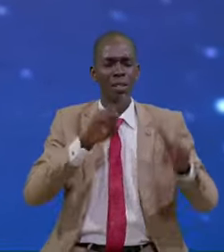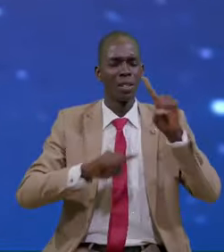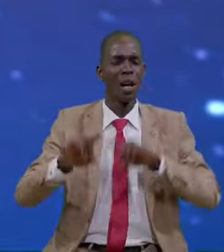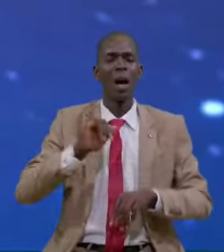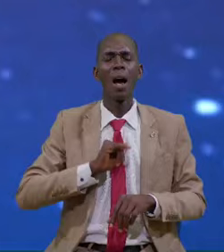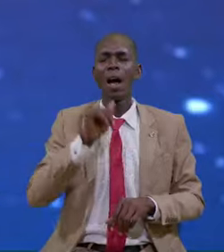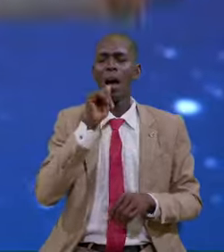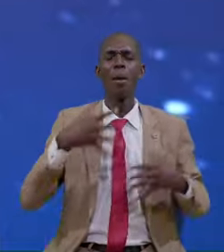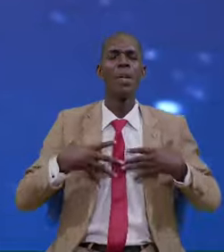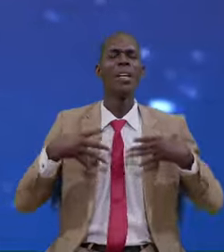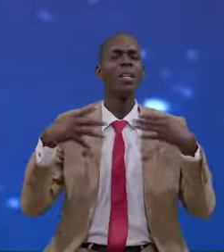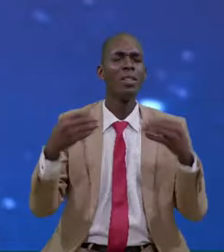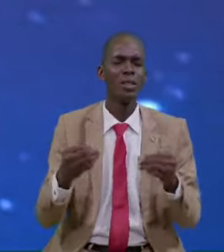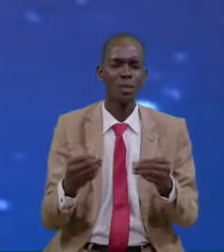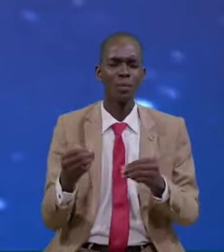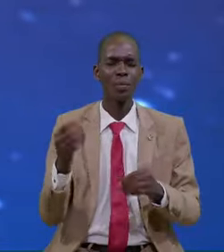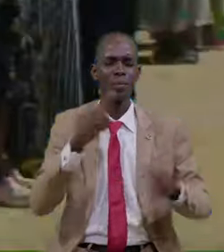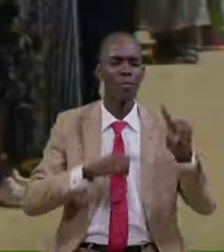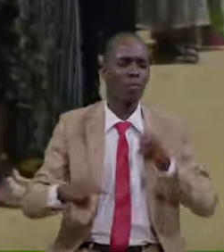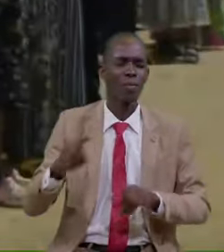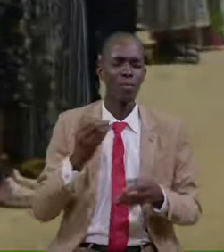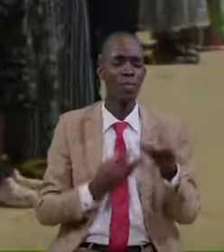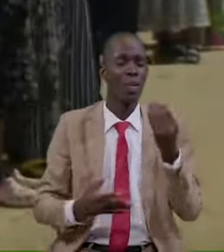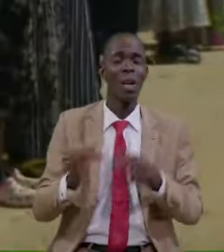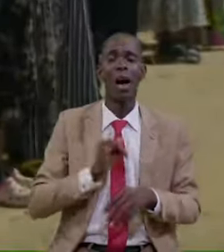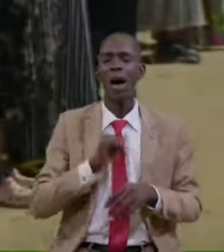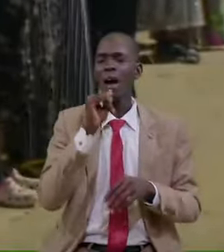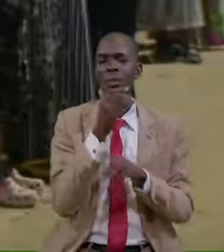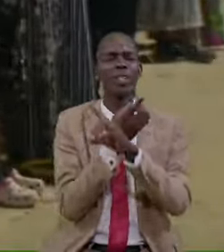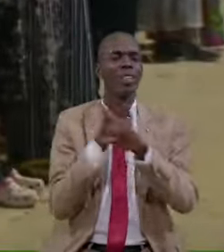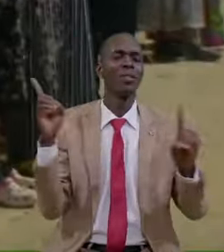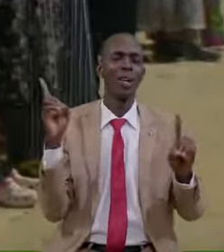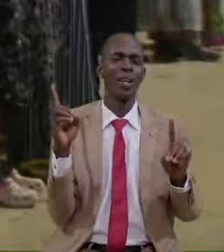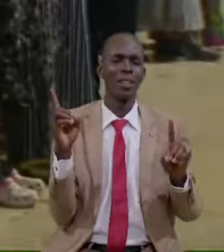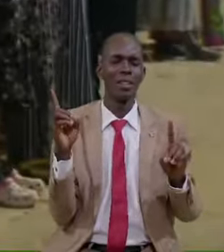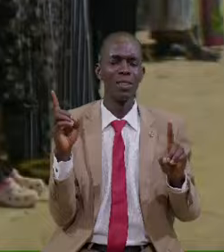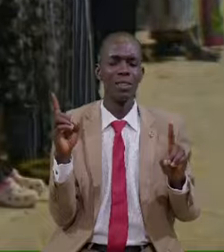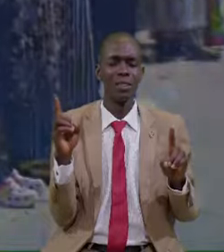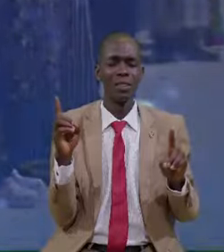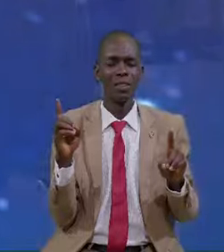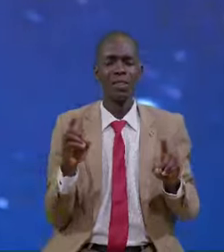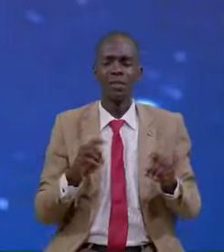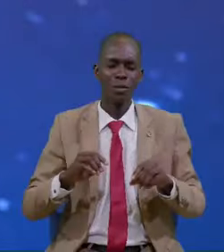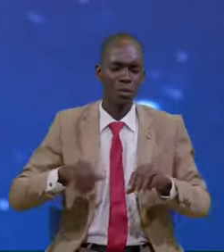healed. I am delivered. Confirmation in every